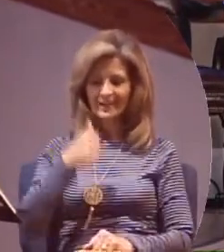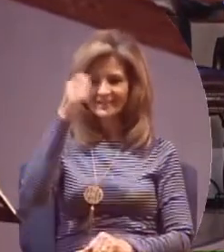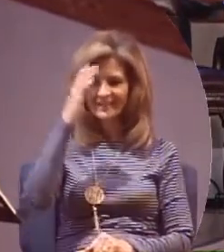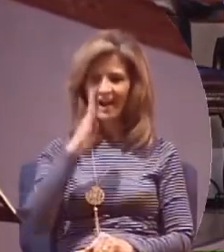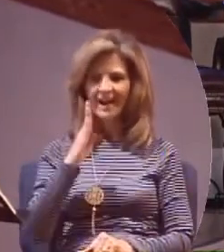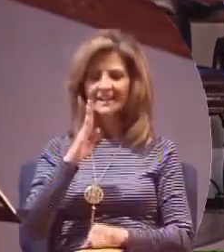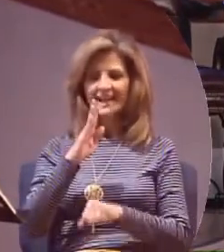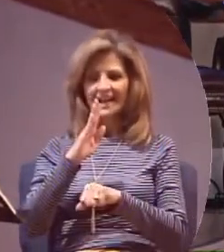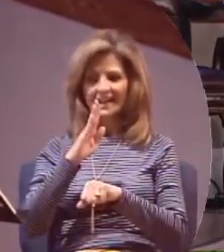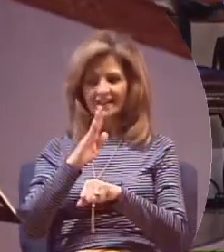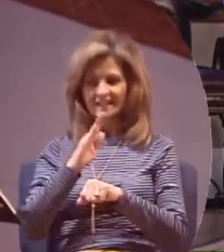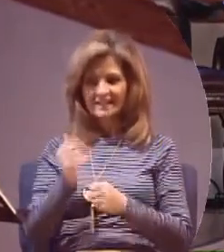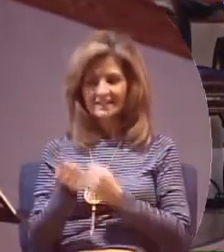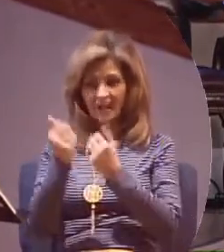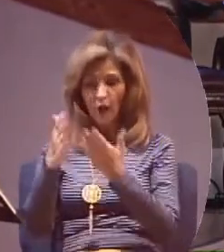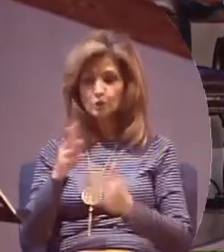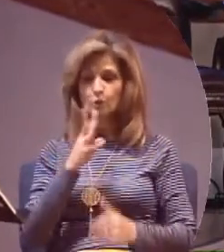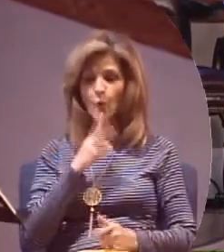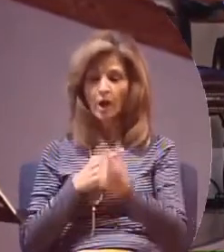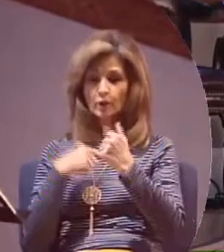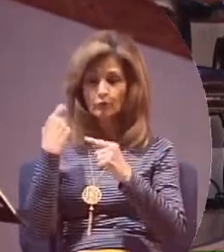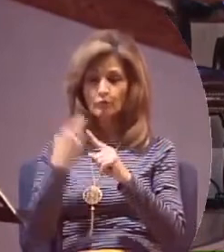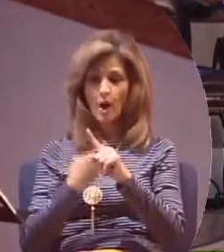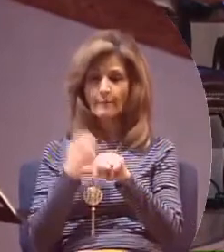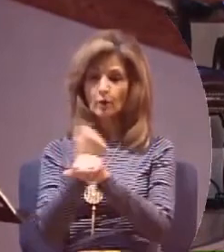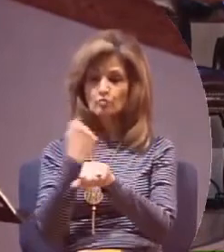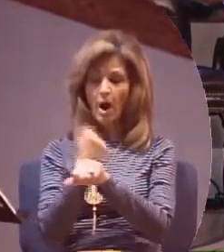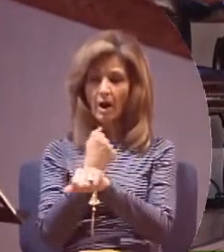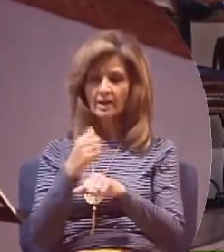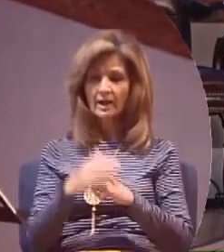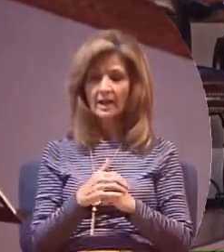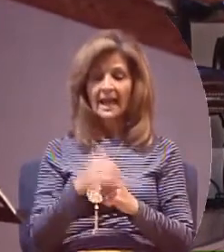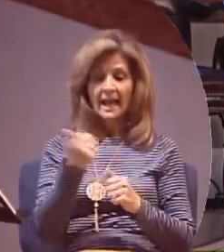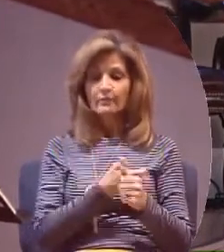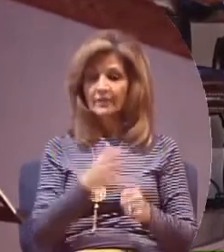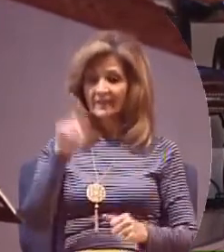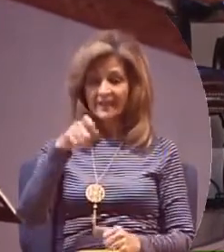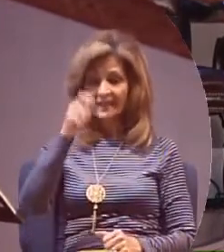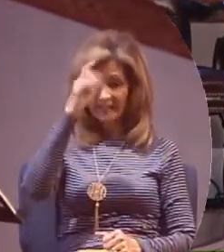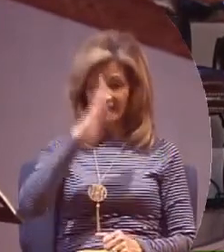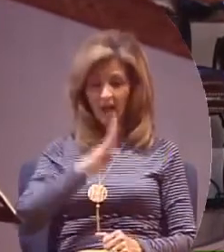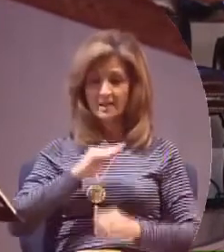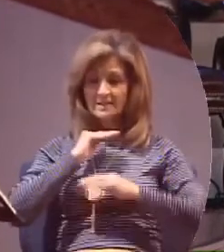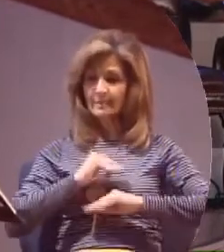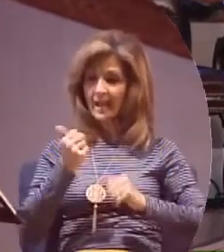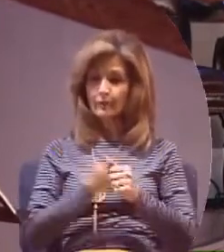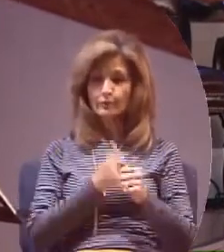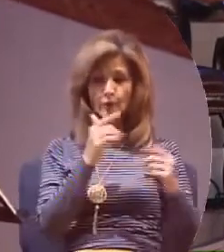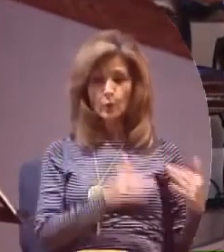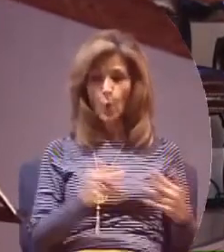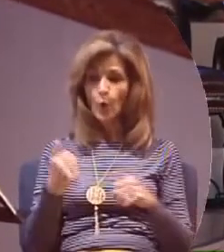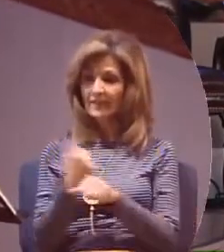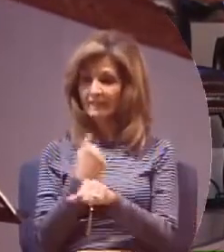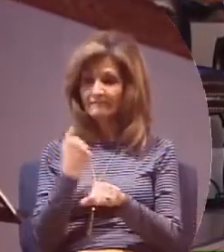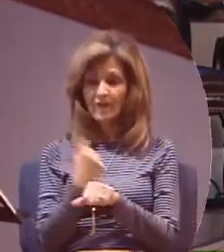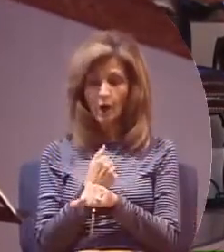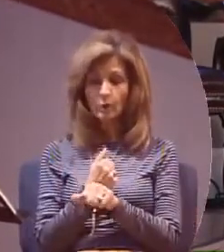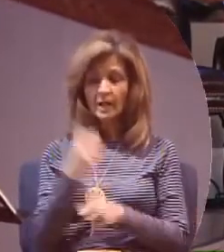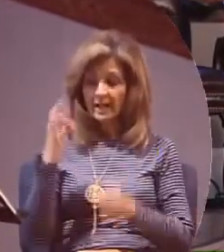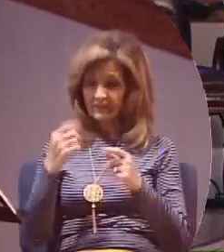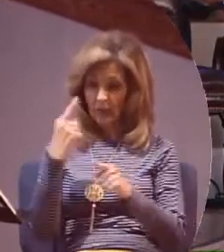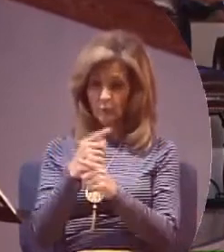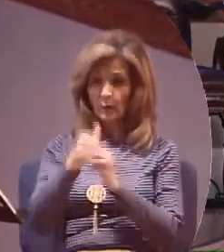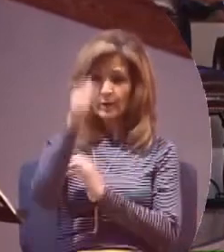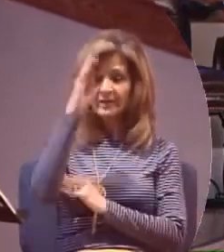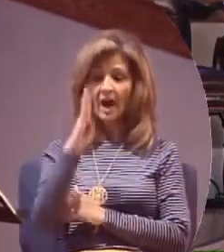quails. I mean, man, everything they needed, God supplied it for them. Every war they fought, Man, as long as they were right with